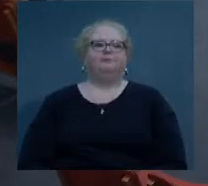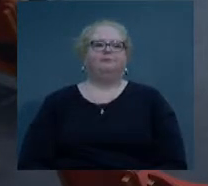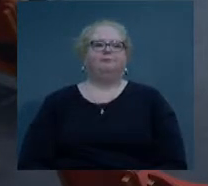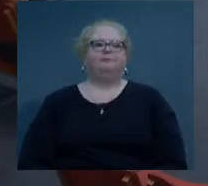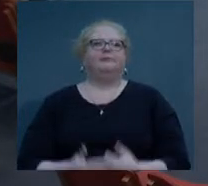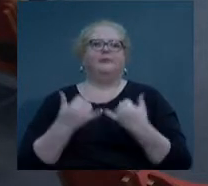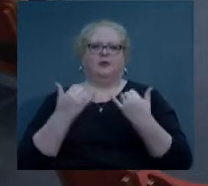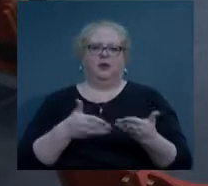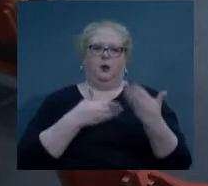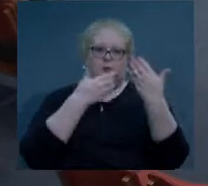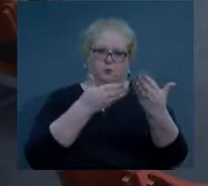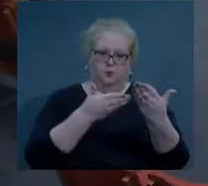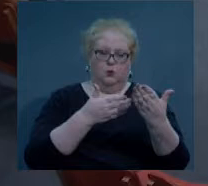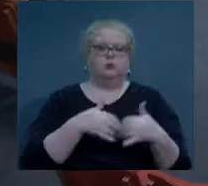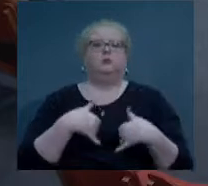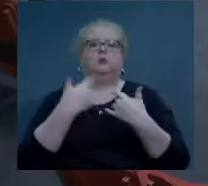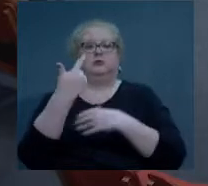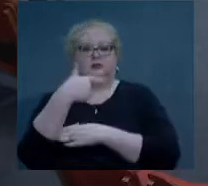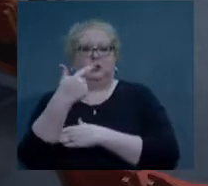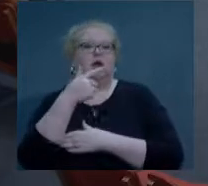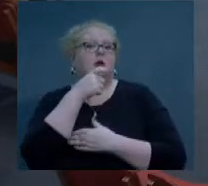Motion seconded. Any other discussion?